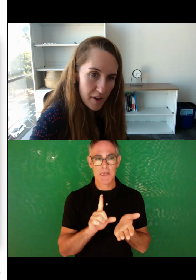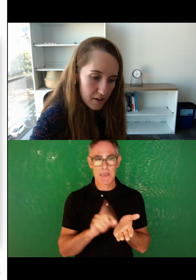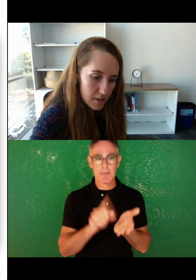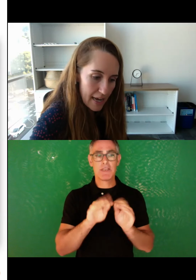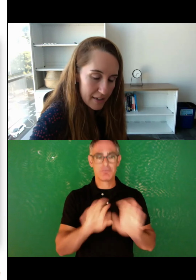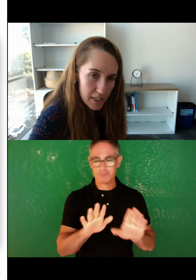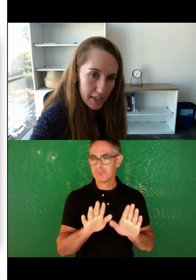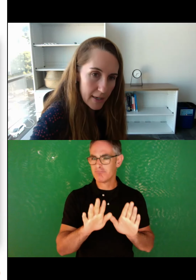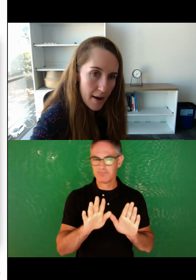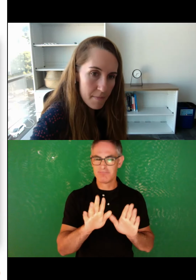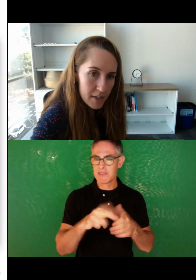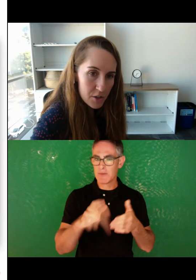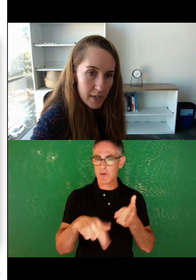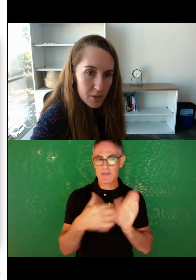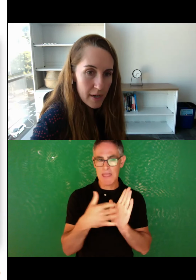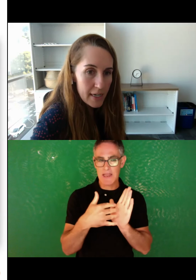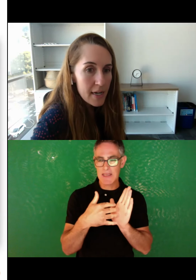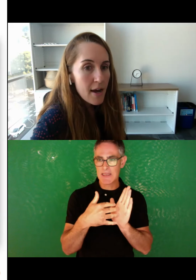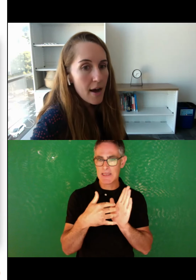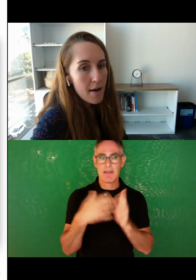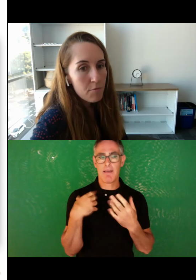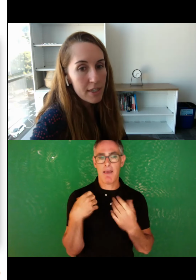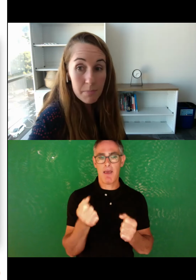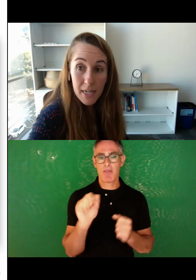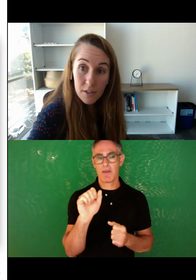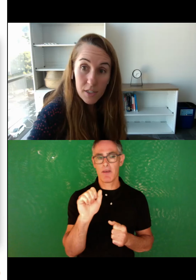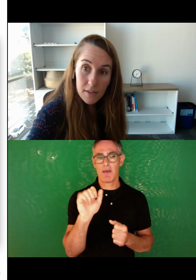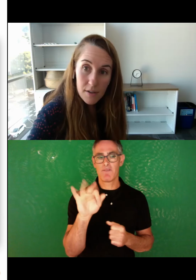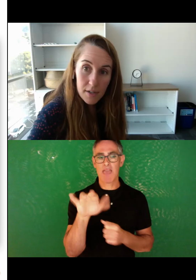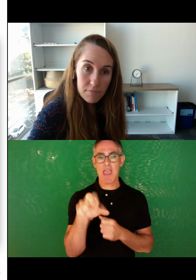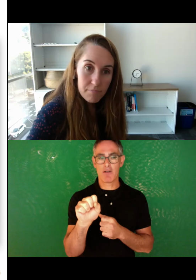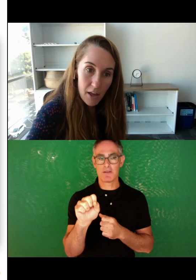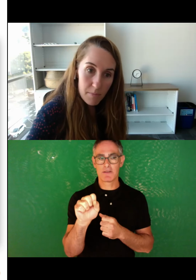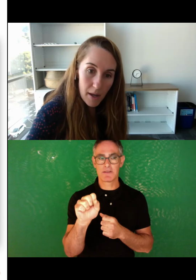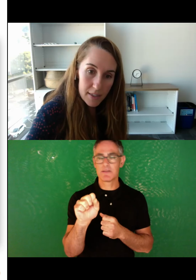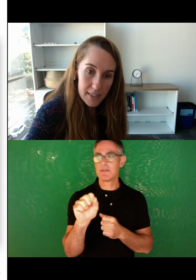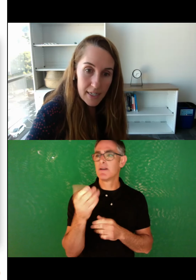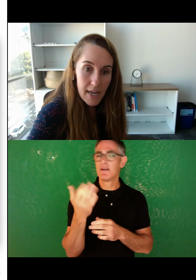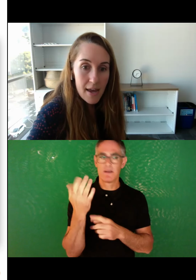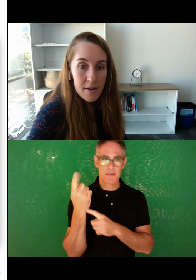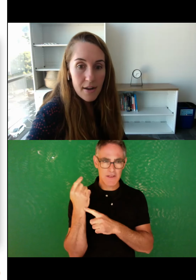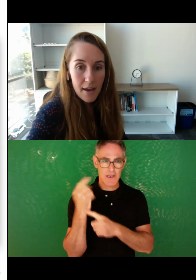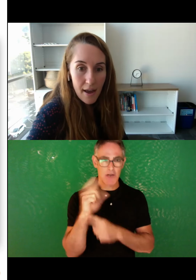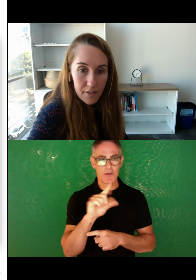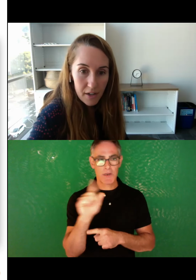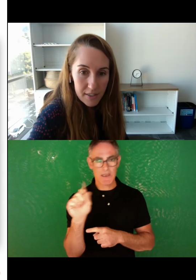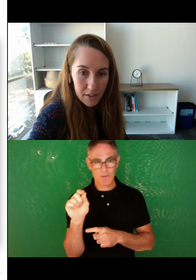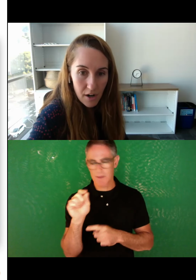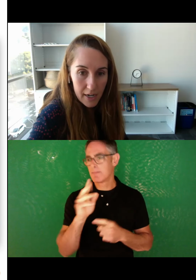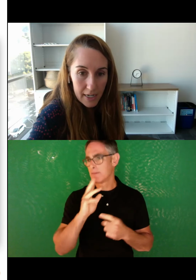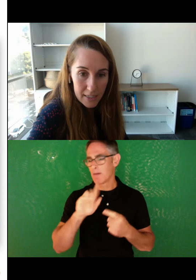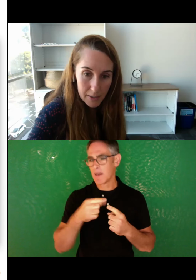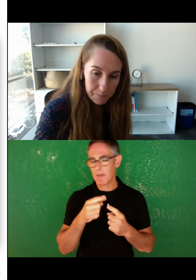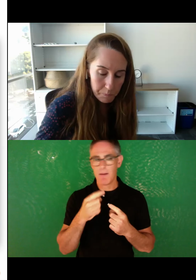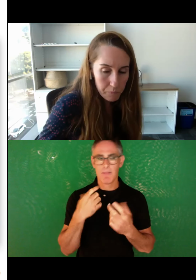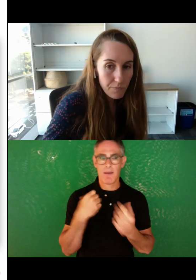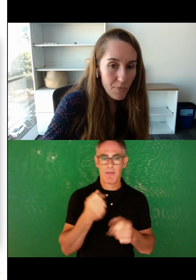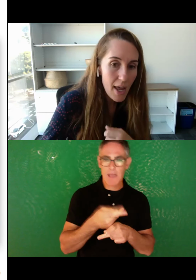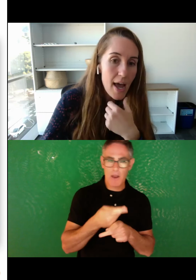Health Affairs last year in 2020, really speaking to the health policy and healthcare sector